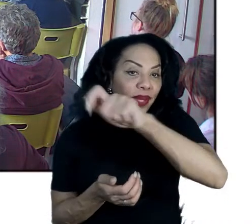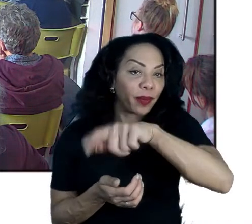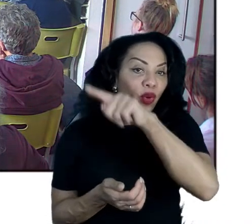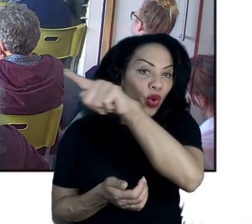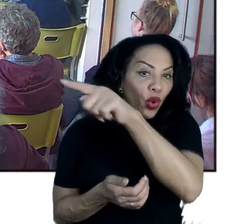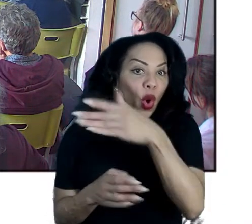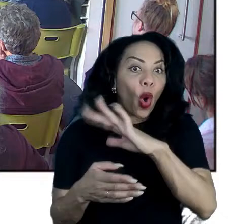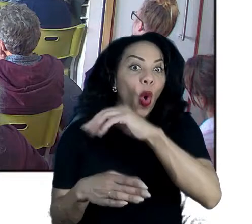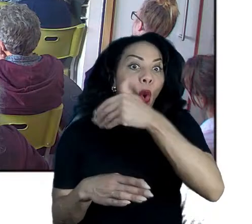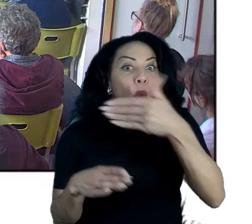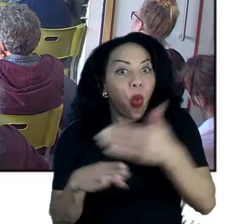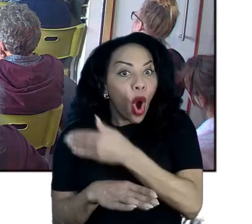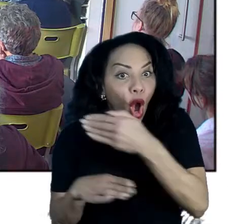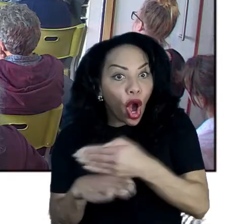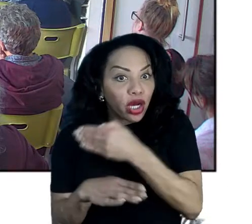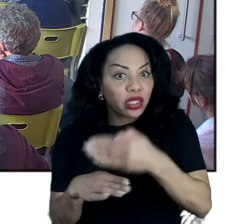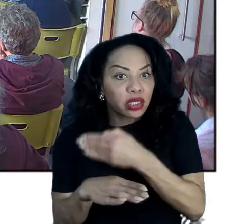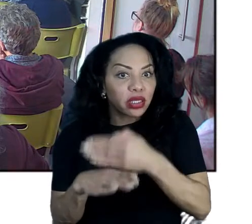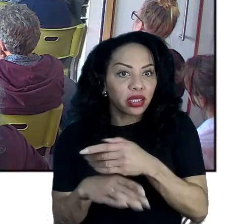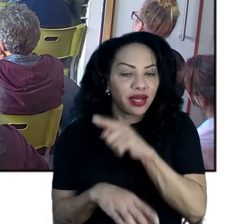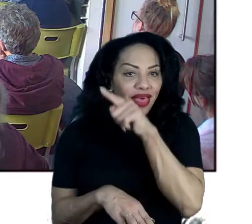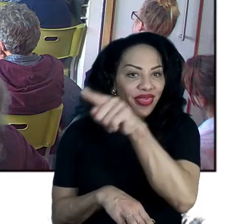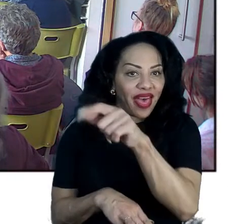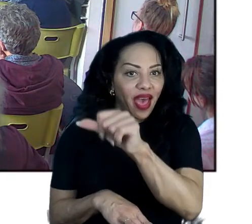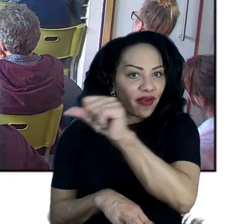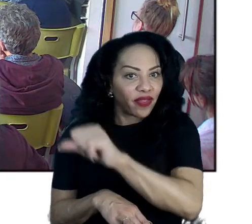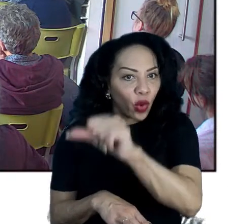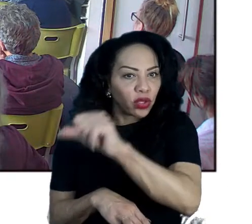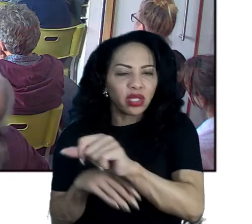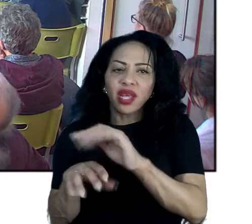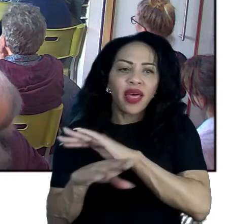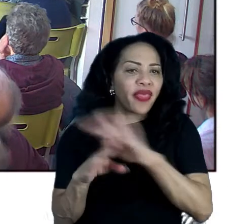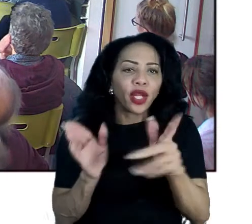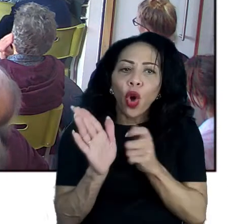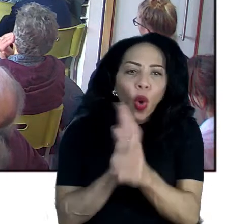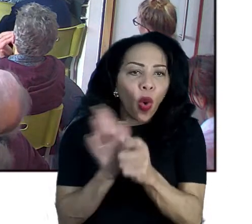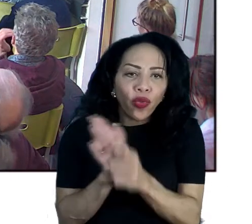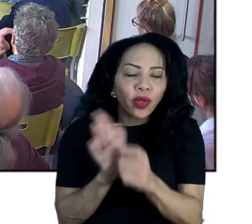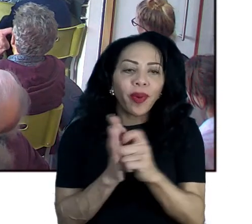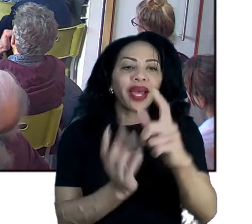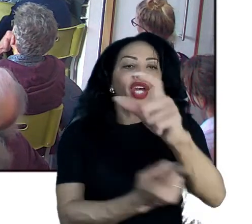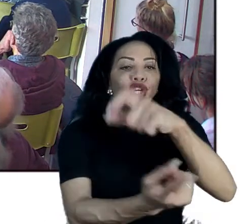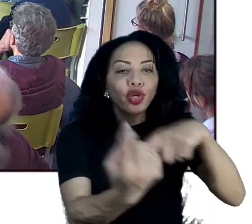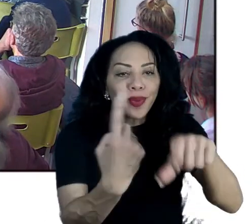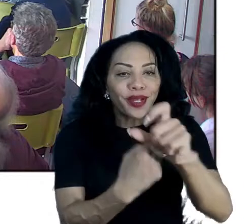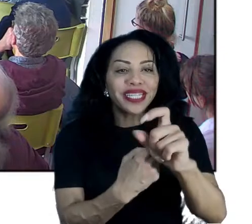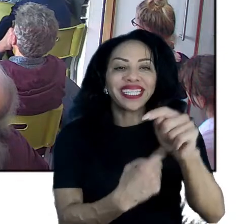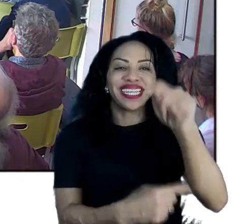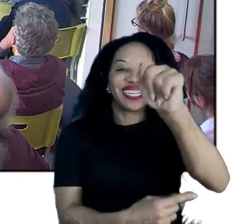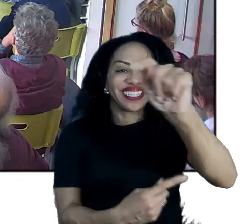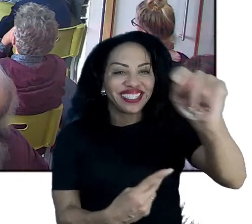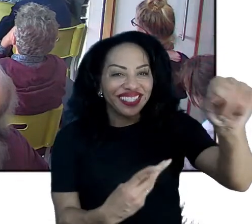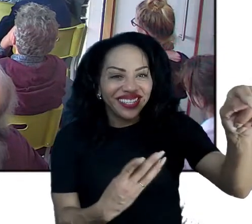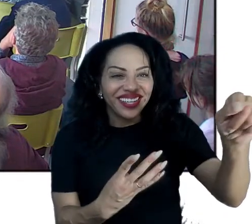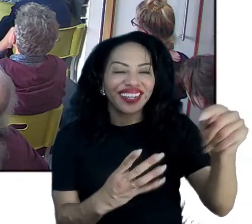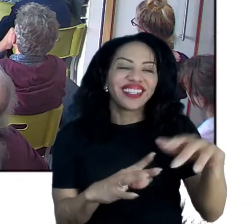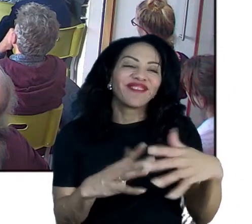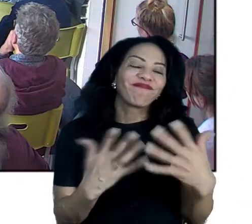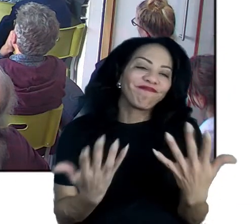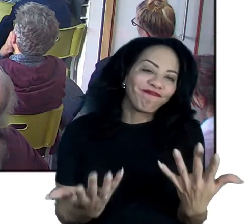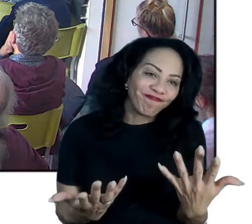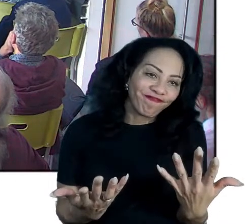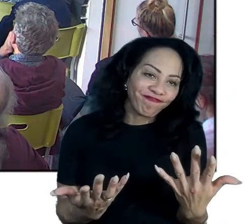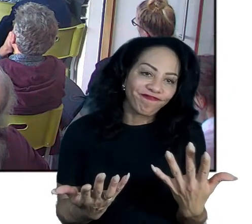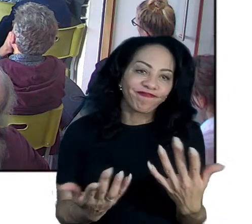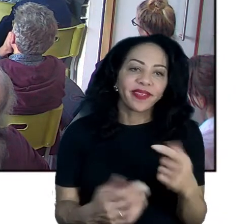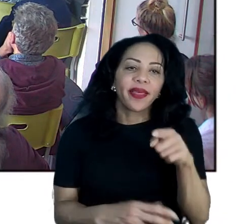necessarily authored by audiences and communities and visitors. So there are moments, like there's a box